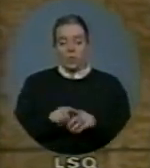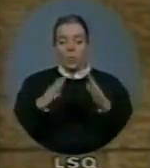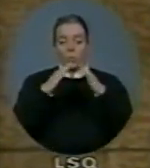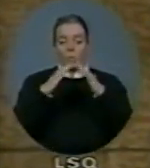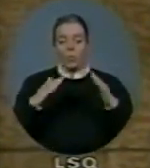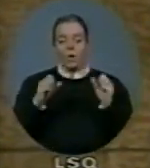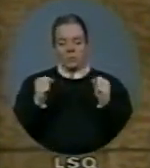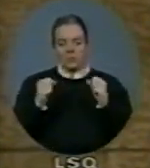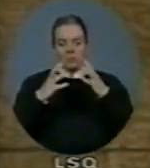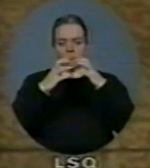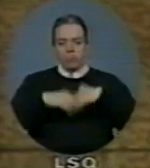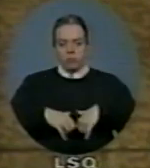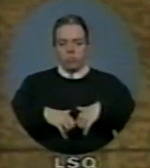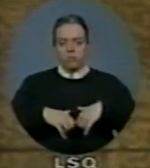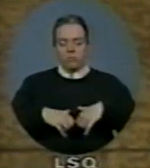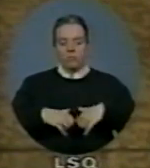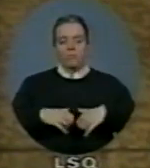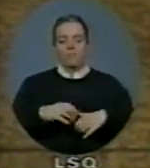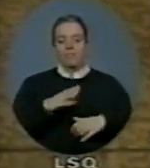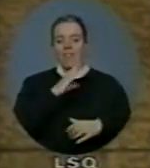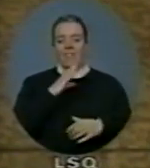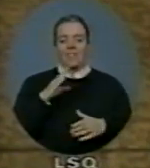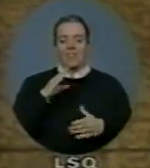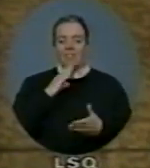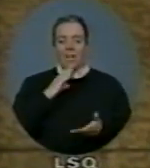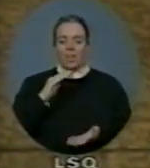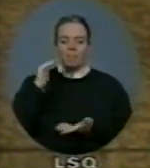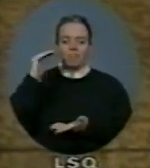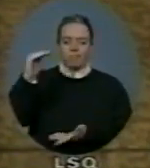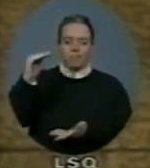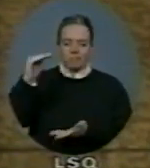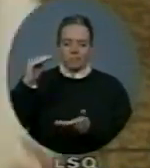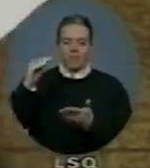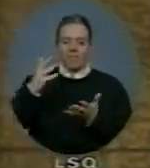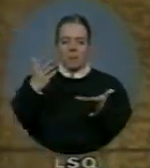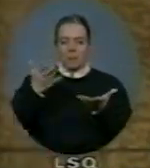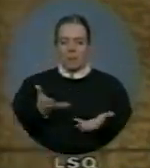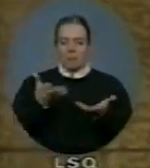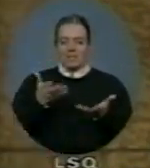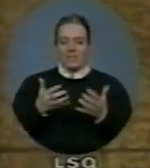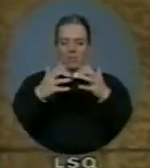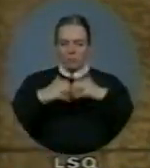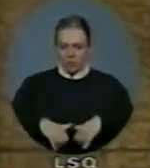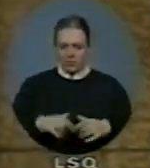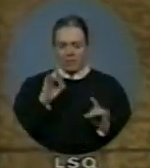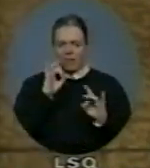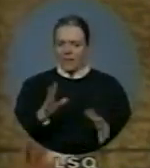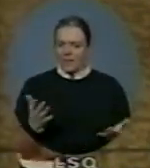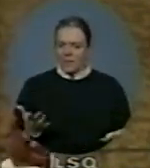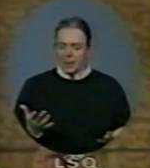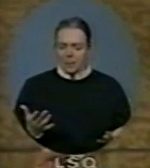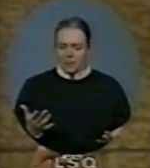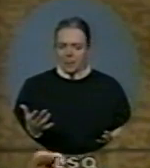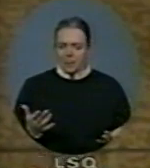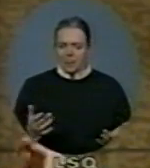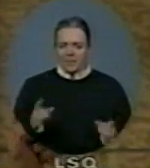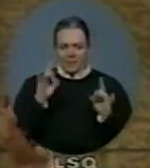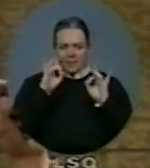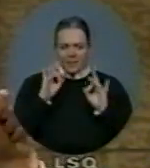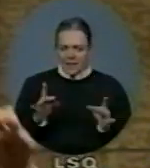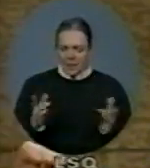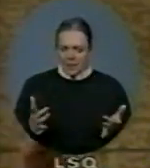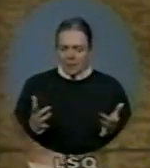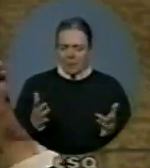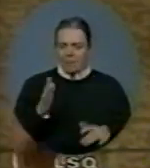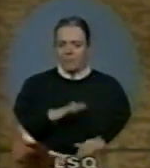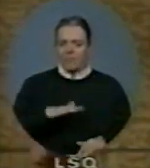heavy snowfall. How appalling. How can he sit here in this House knowing that those children are being put directly at risk